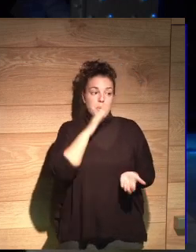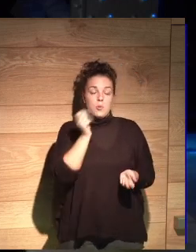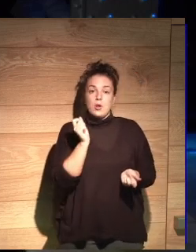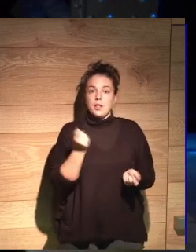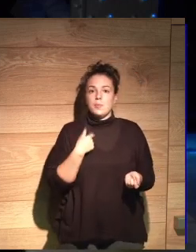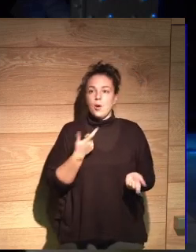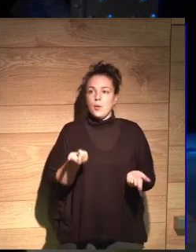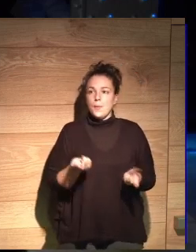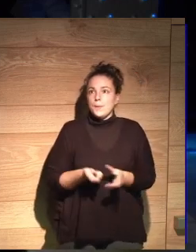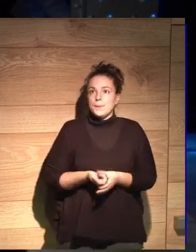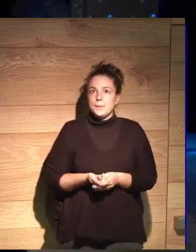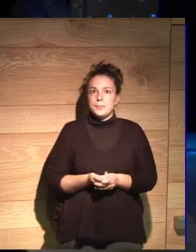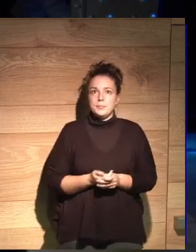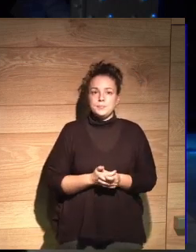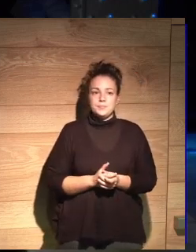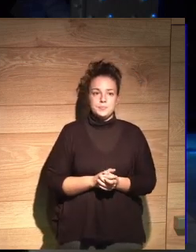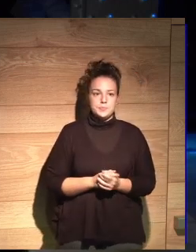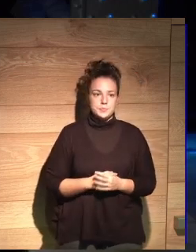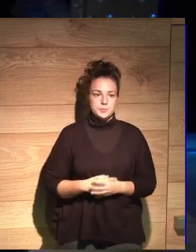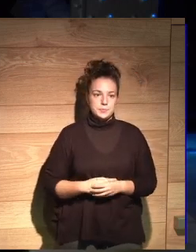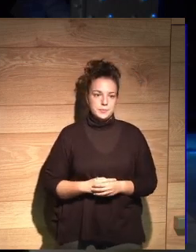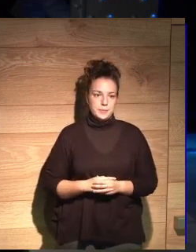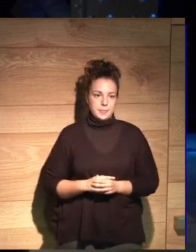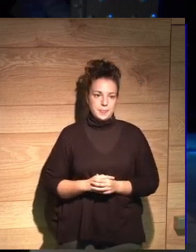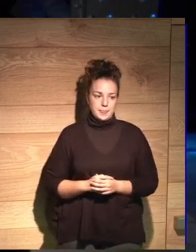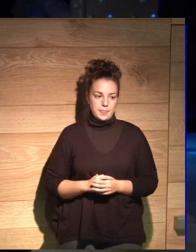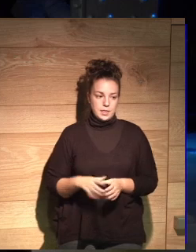to provide some kind of,